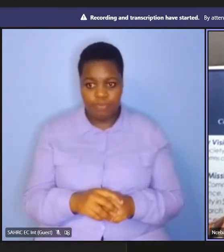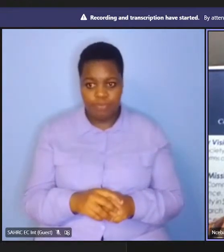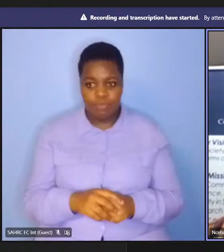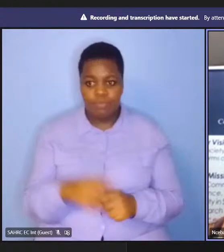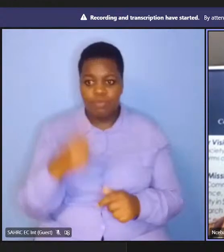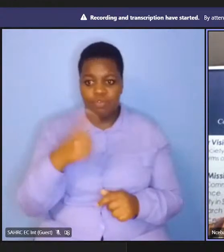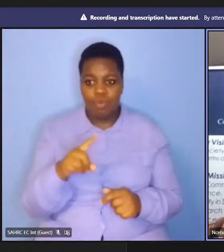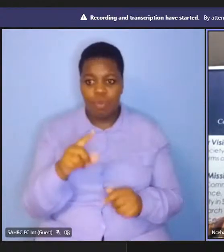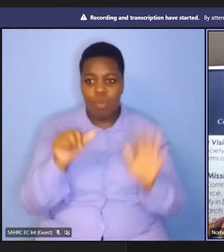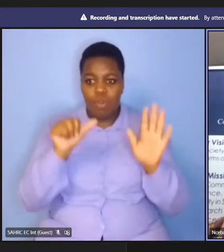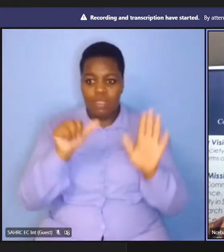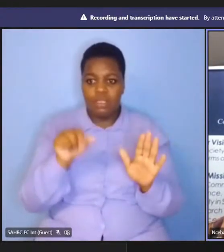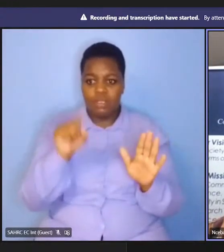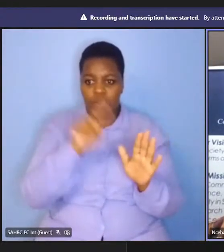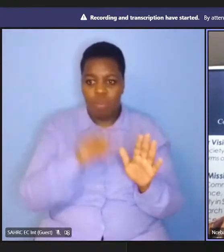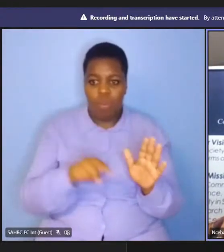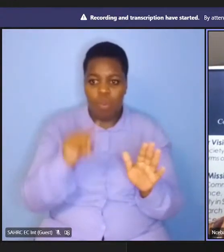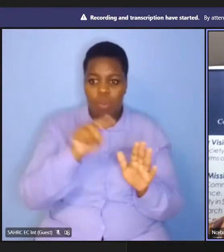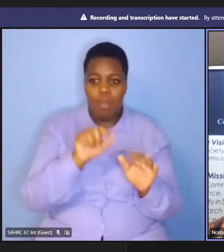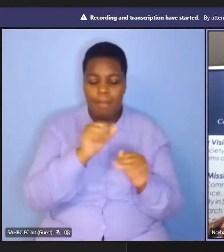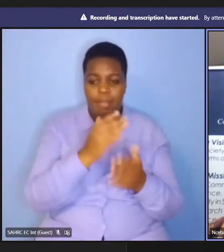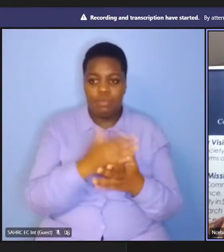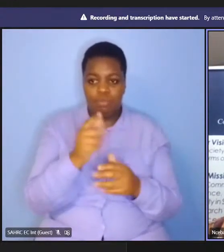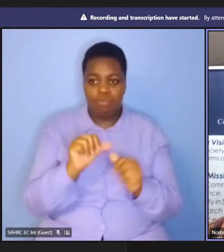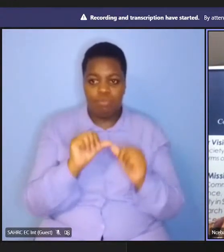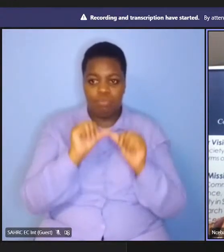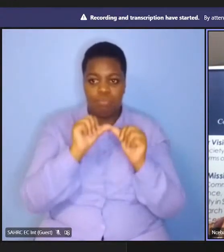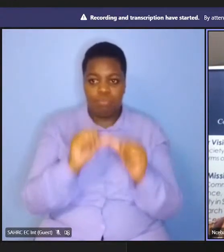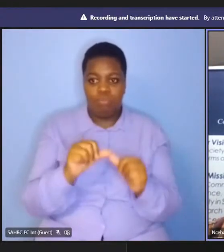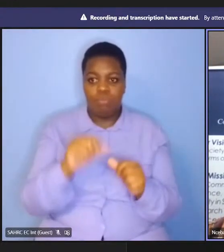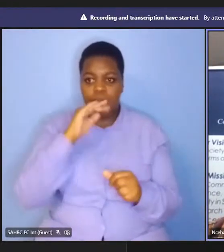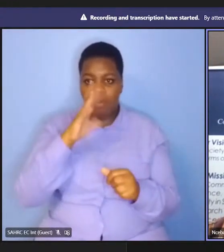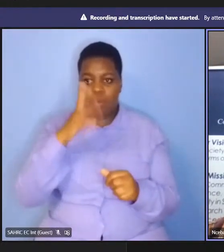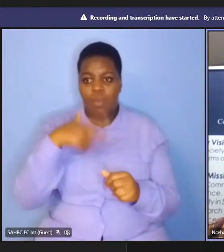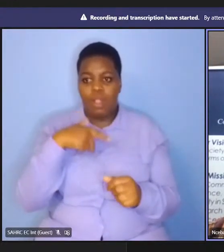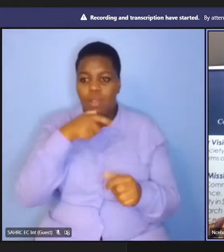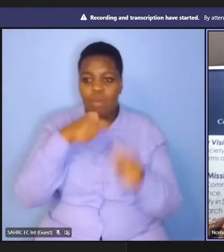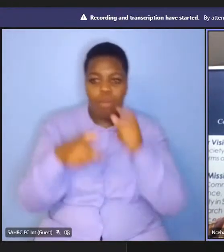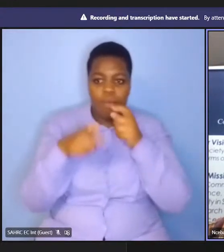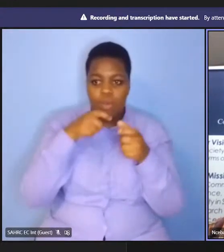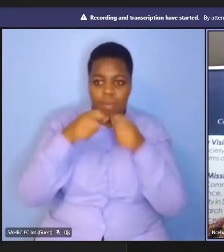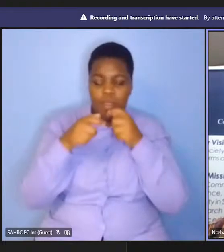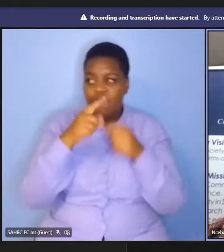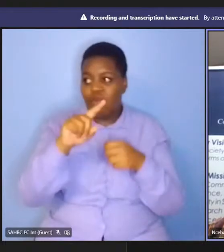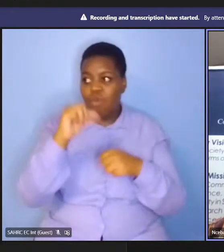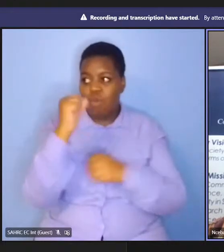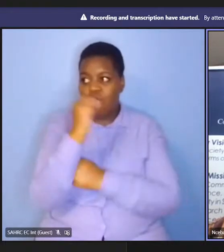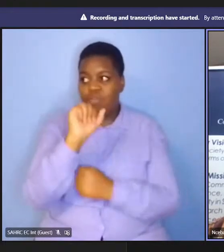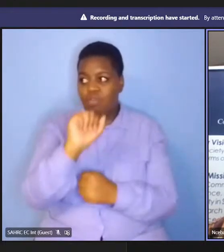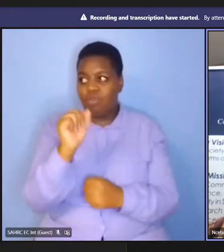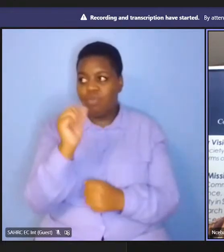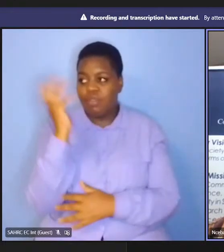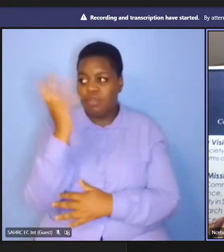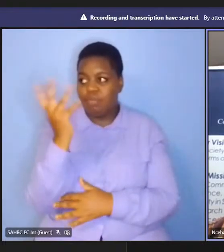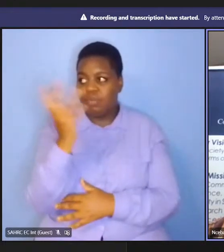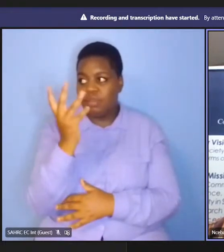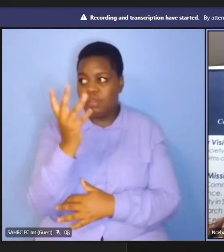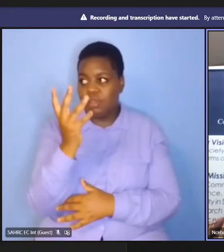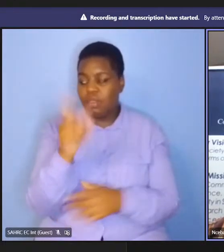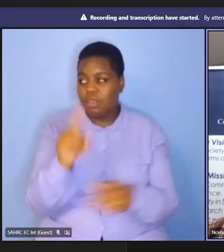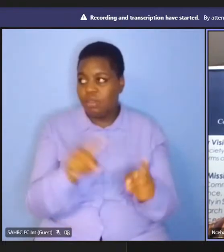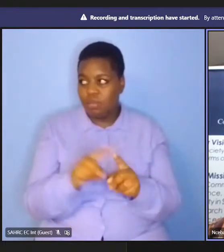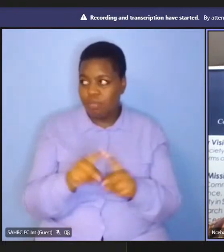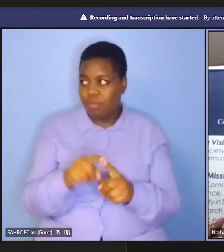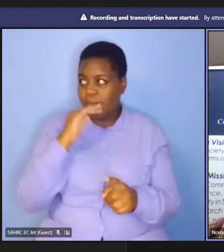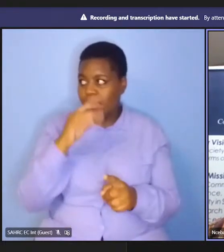on all the bills that Parliament seeks to pass. We will then make comments through the Office of the Speaker as a CGE in terms of